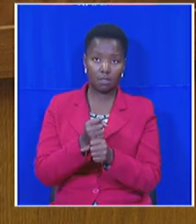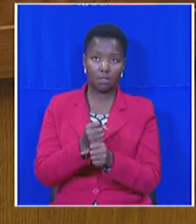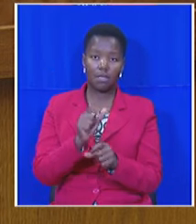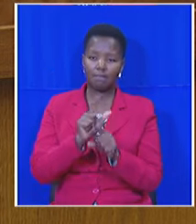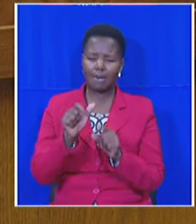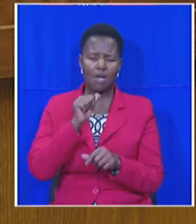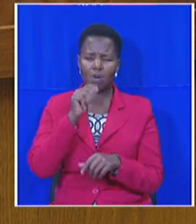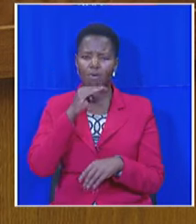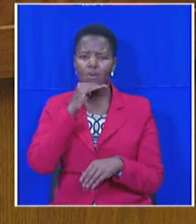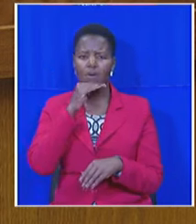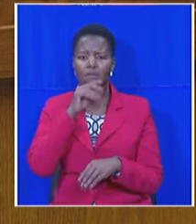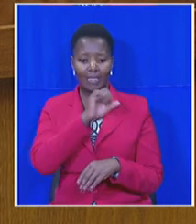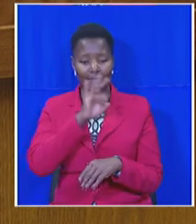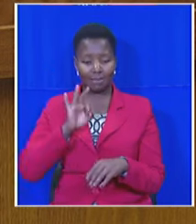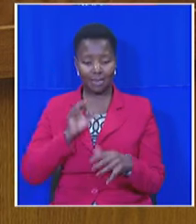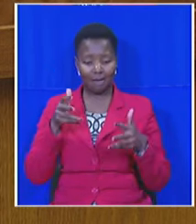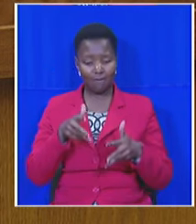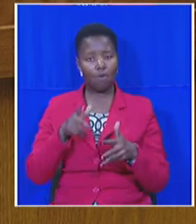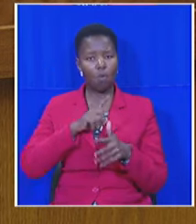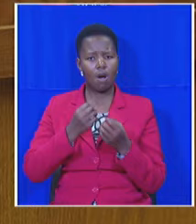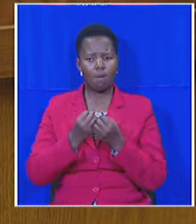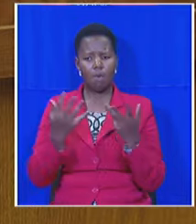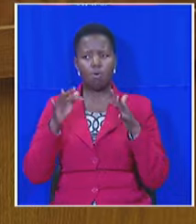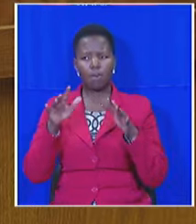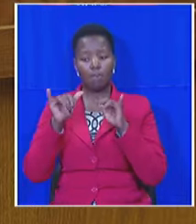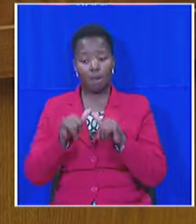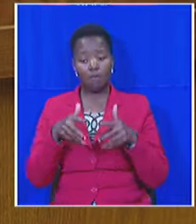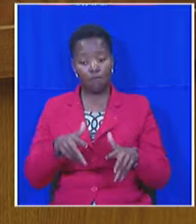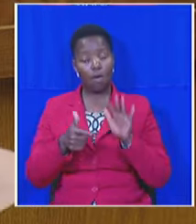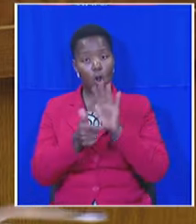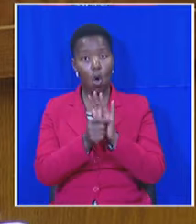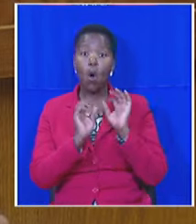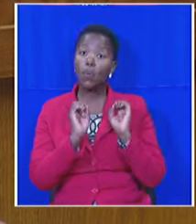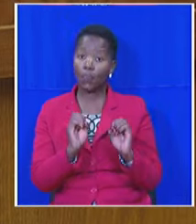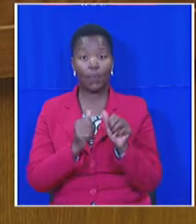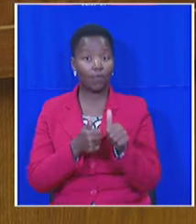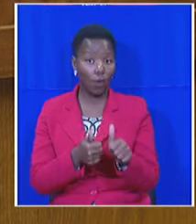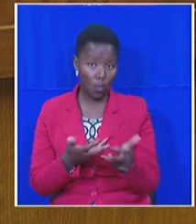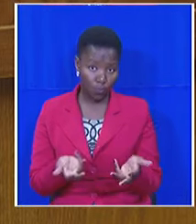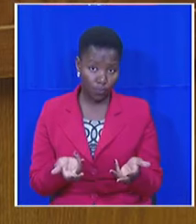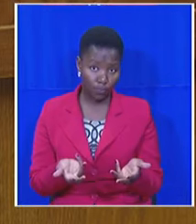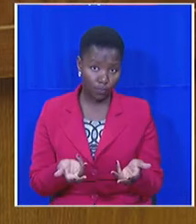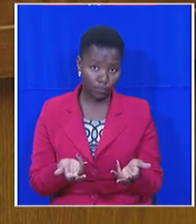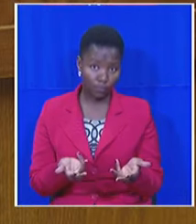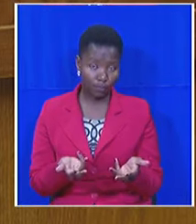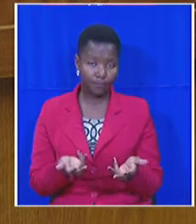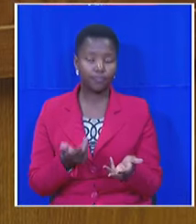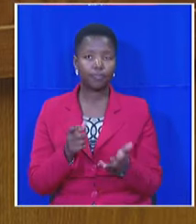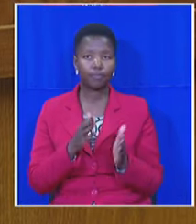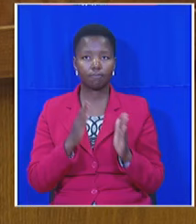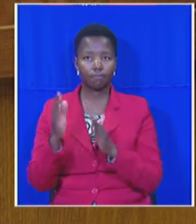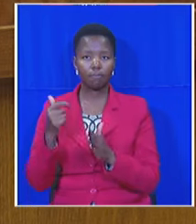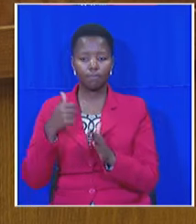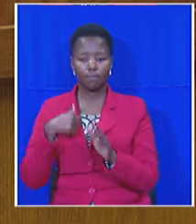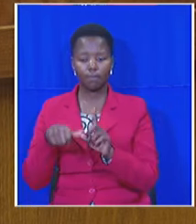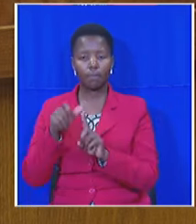insufficient to deal with the millions of illegal immigration who are living in South Africa. The cancellation of the citizenship